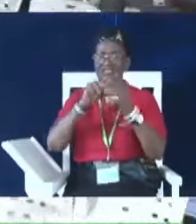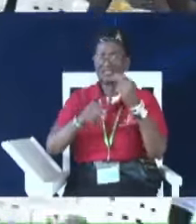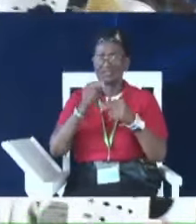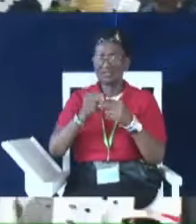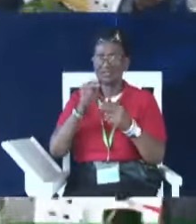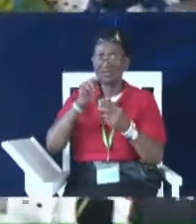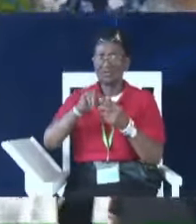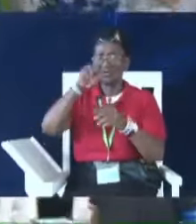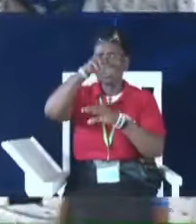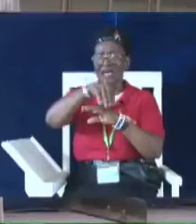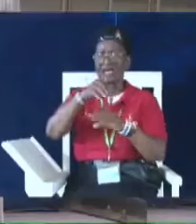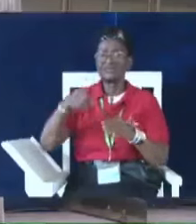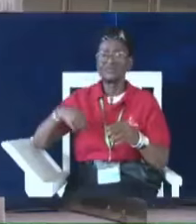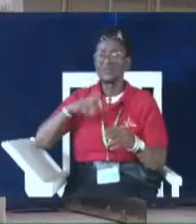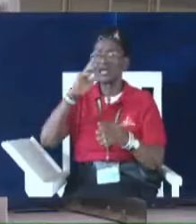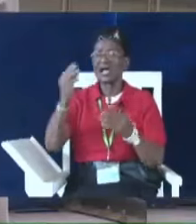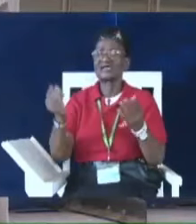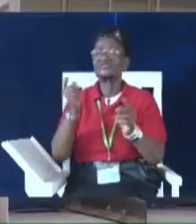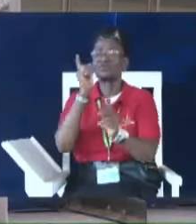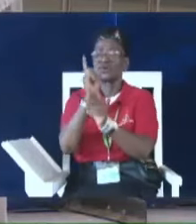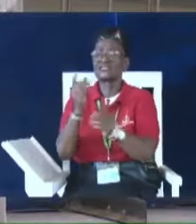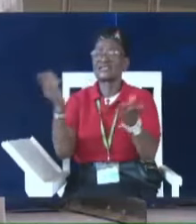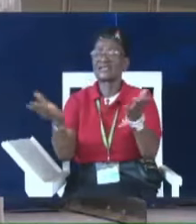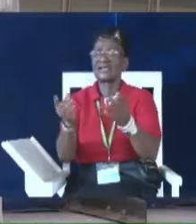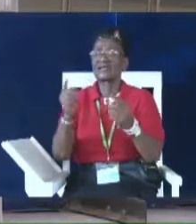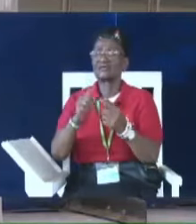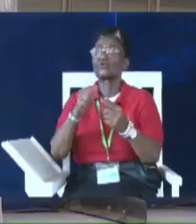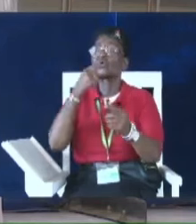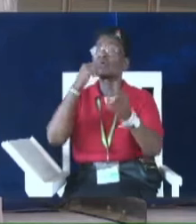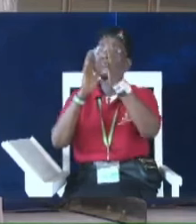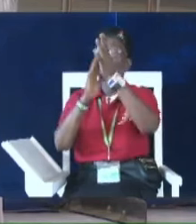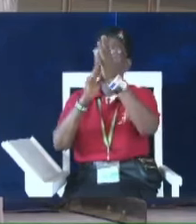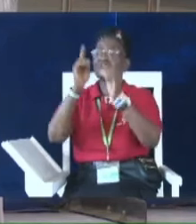Tonight we are just here to praise you, just to worship you.